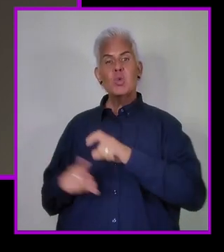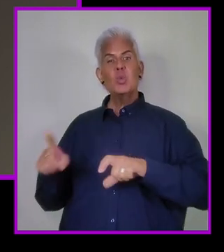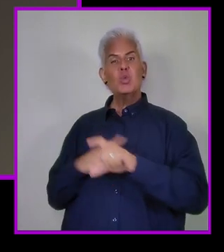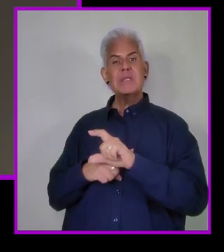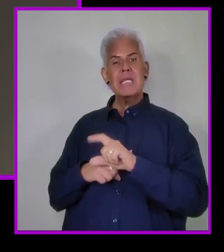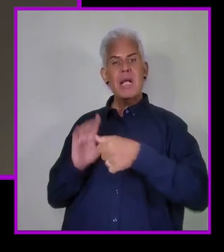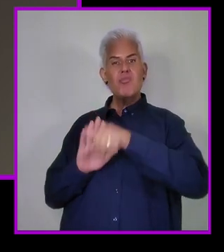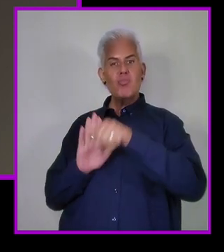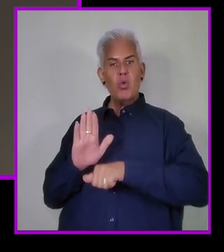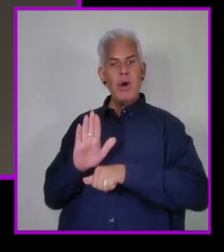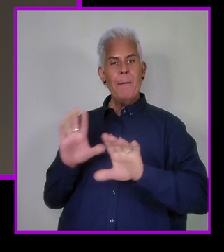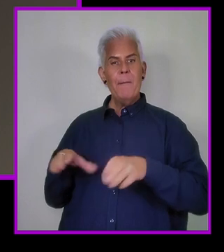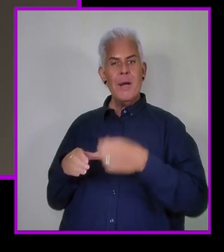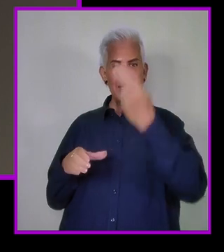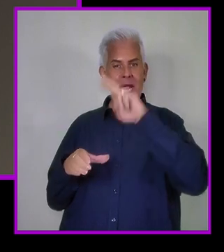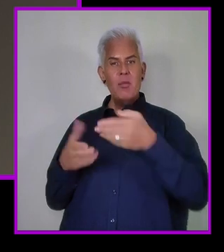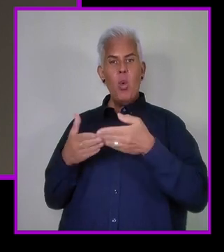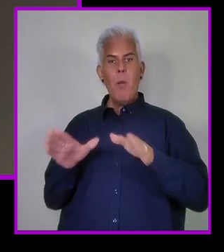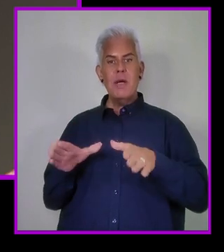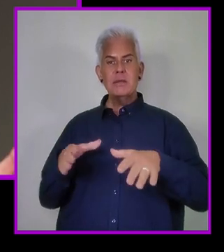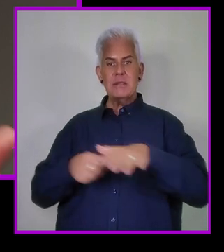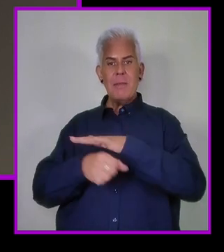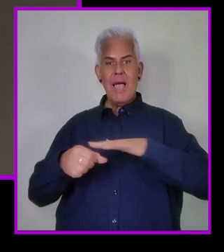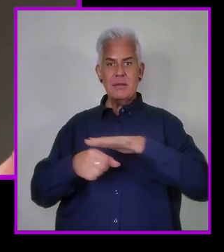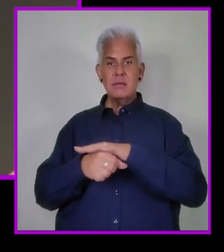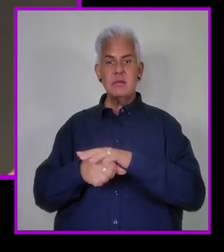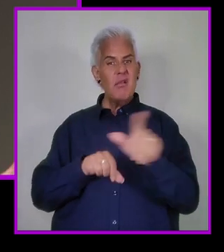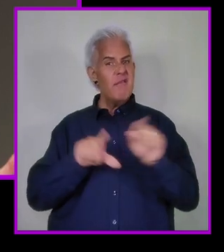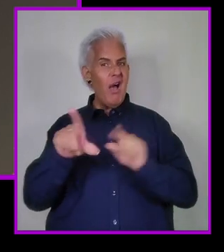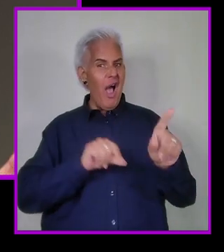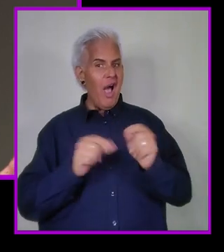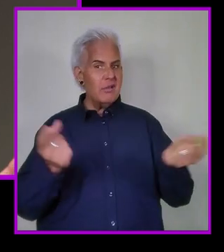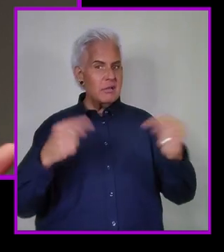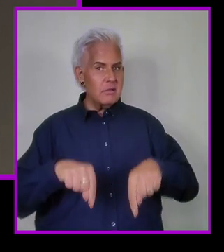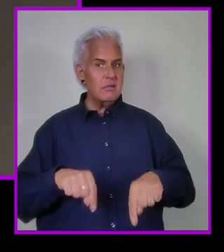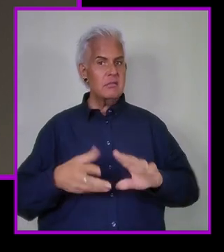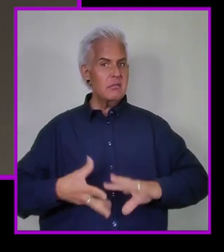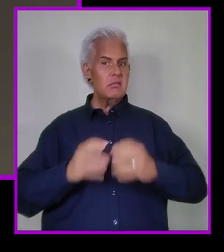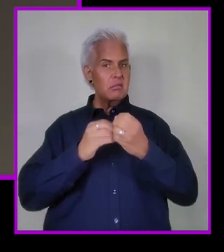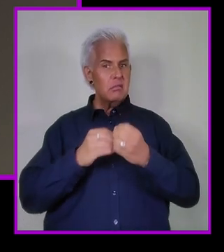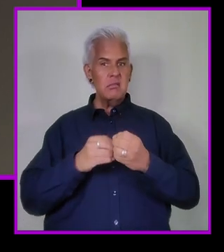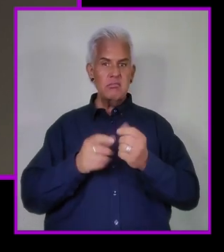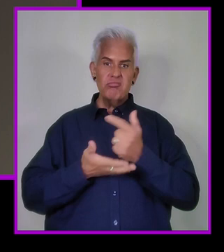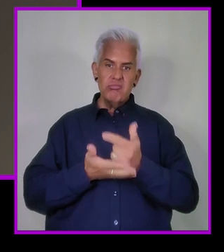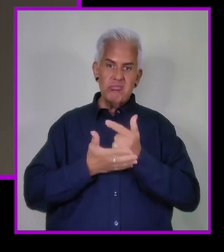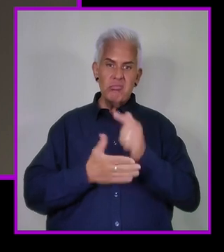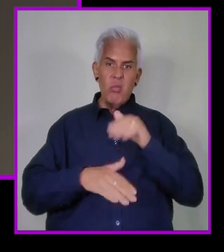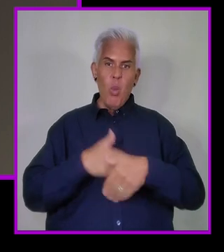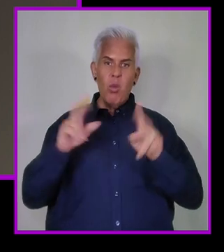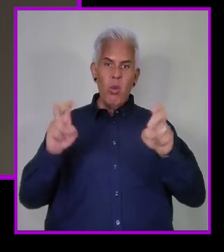Unit, Open Space. And they invited members of the public to make programmes about subjects that were of interest to them. And